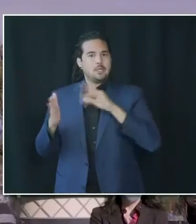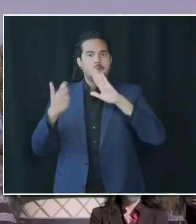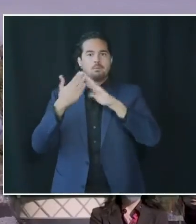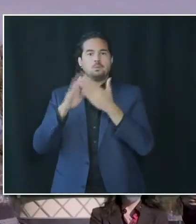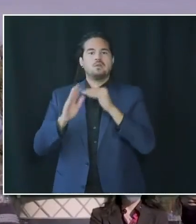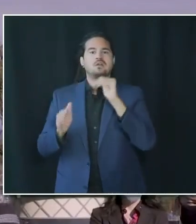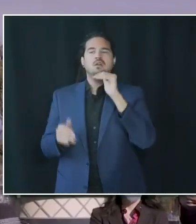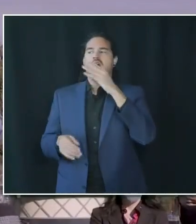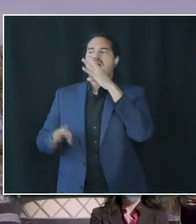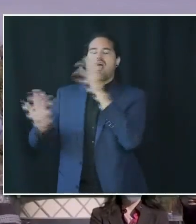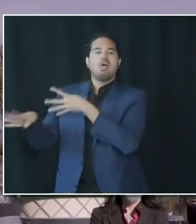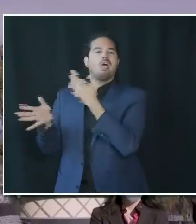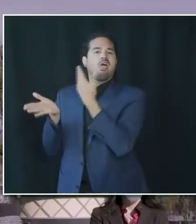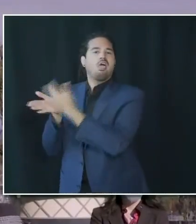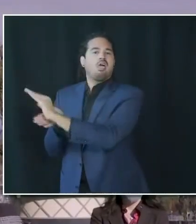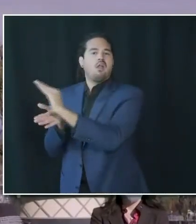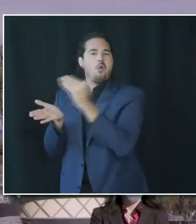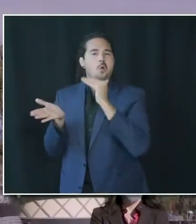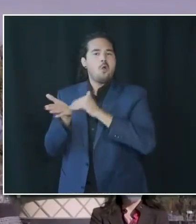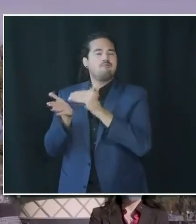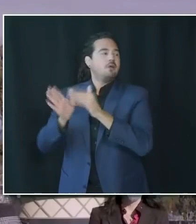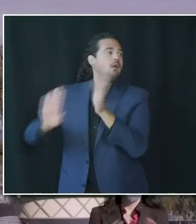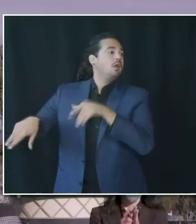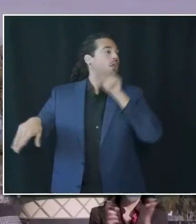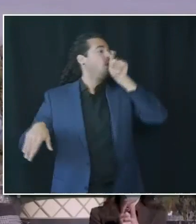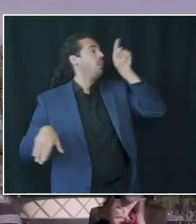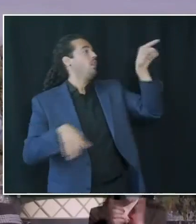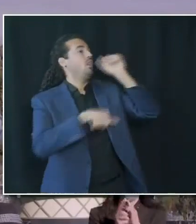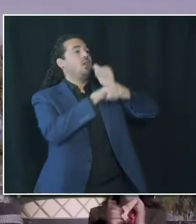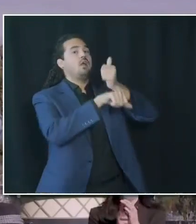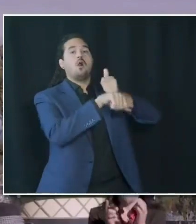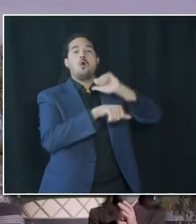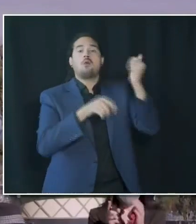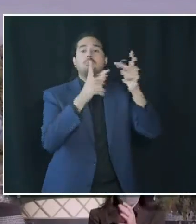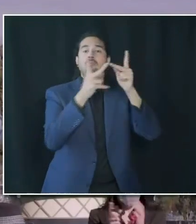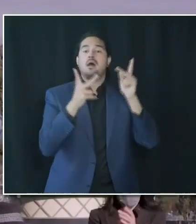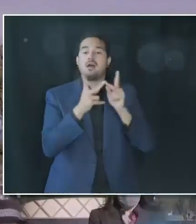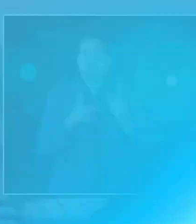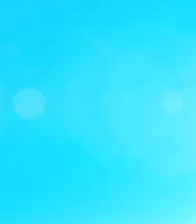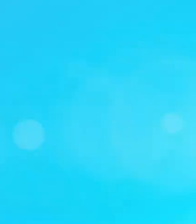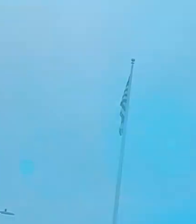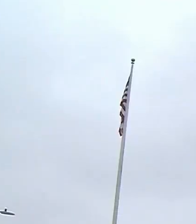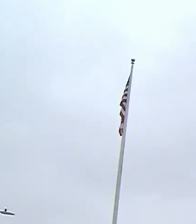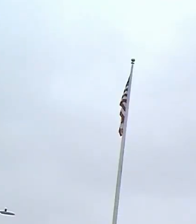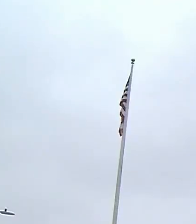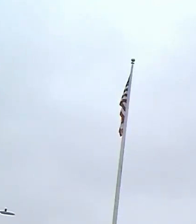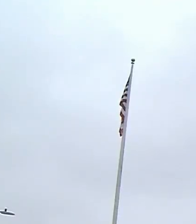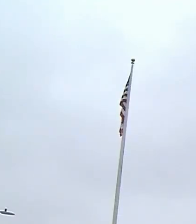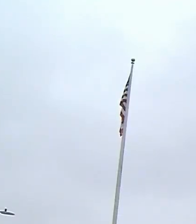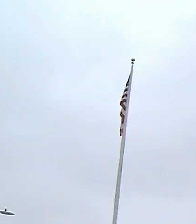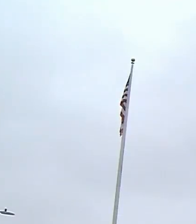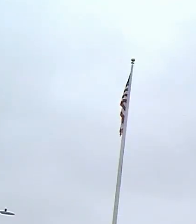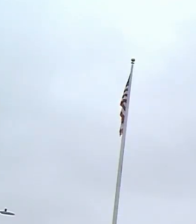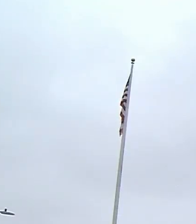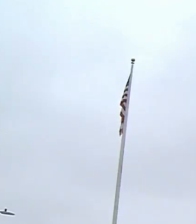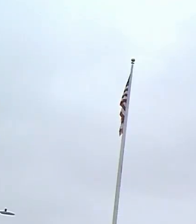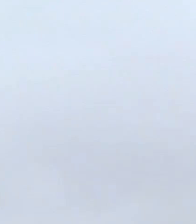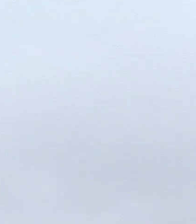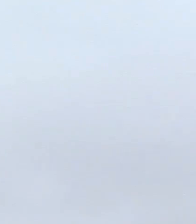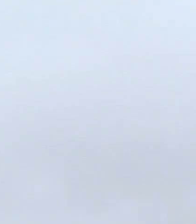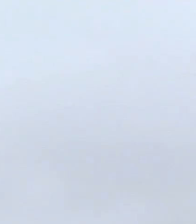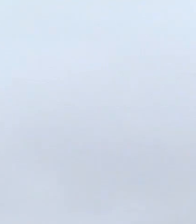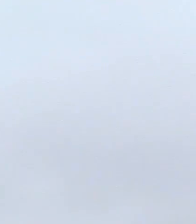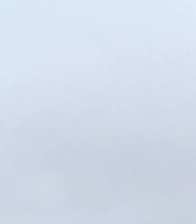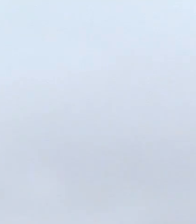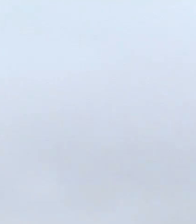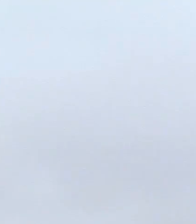They're prioritized in terms of the administration of these vaccines. Meanwhile, at San Francisco City Hall